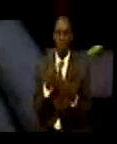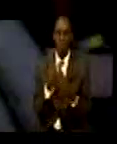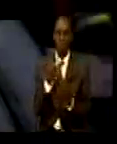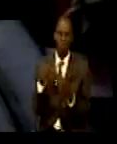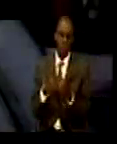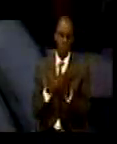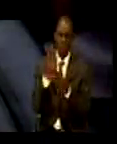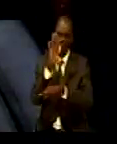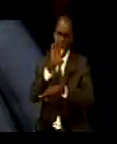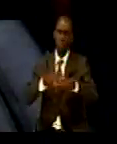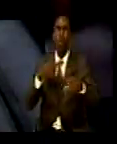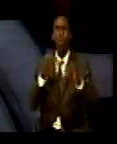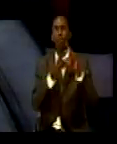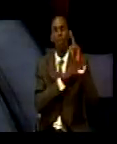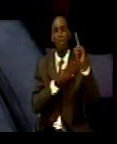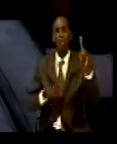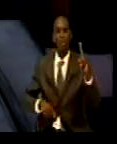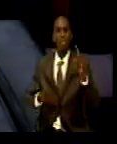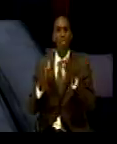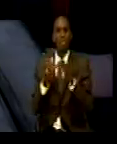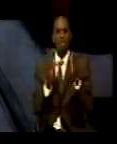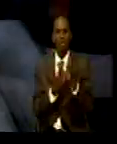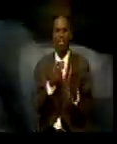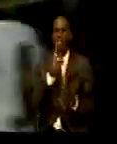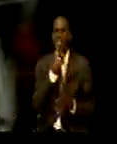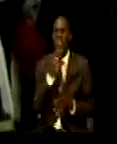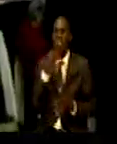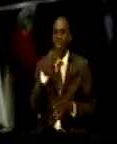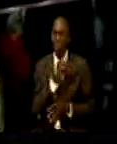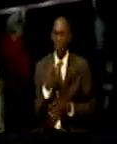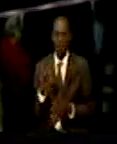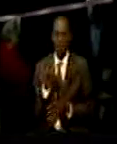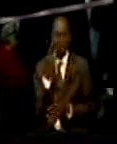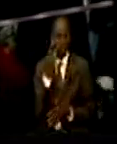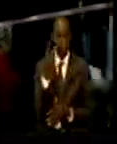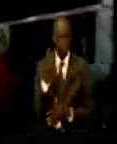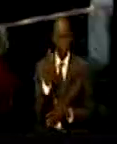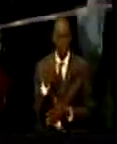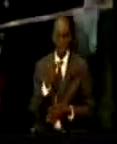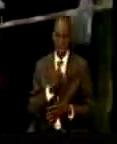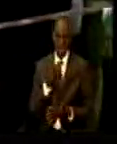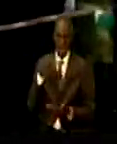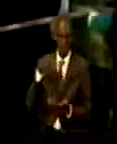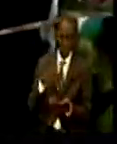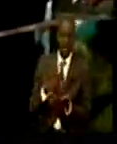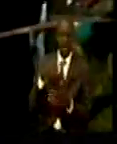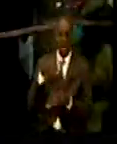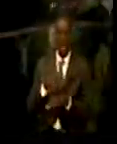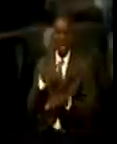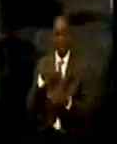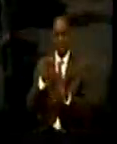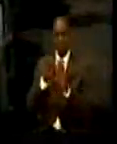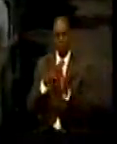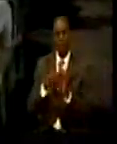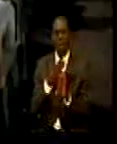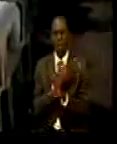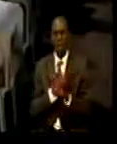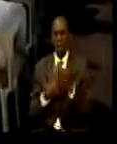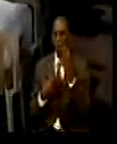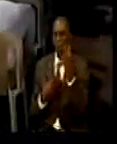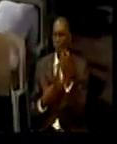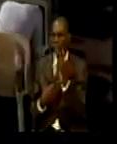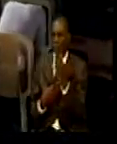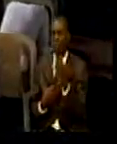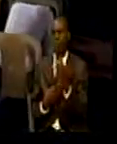now. Jesus is saying, behold, I stand at the door and knock. I stand at